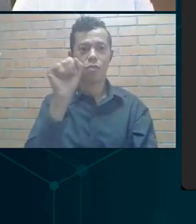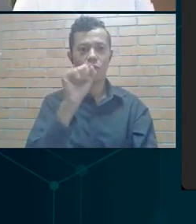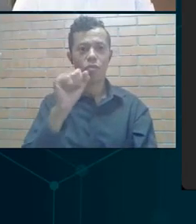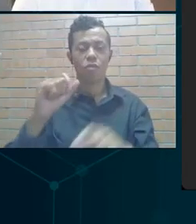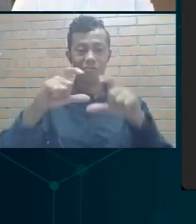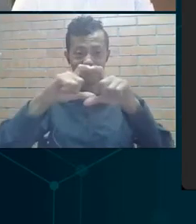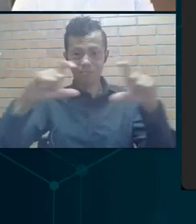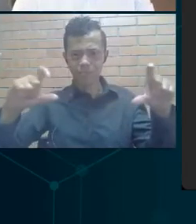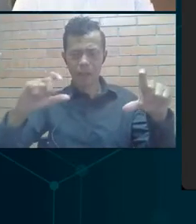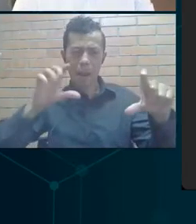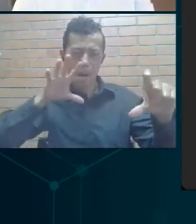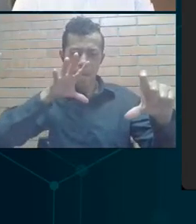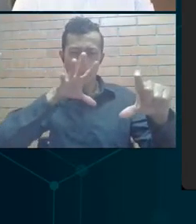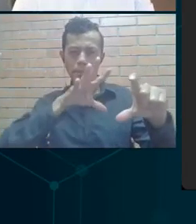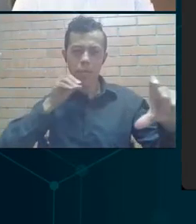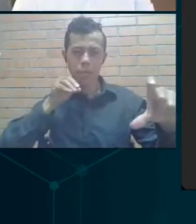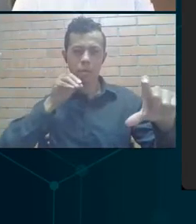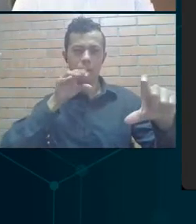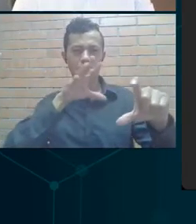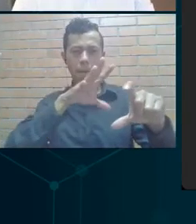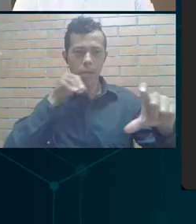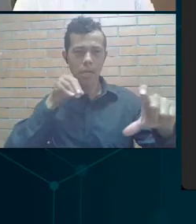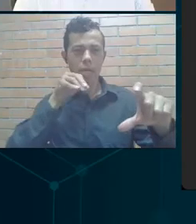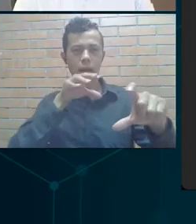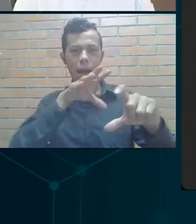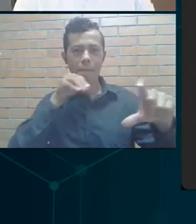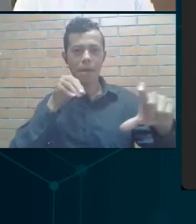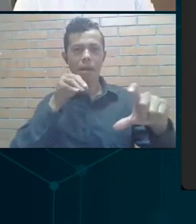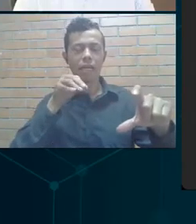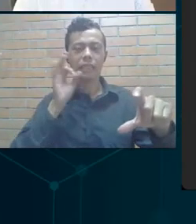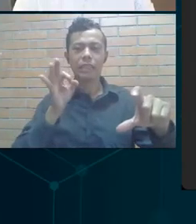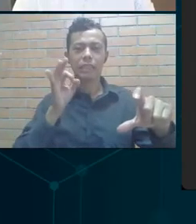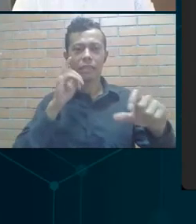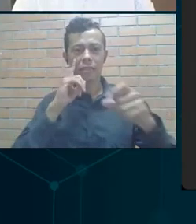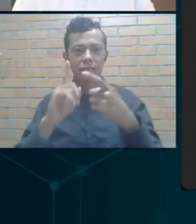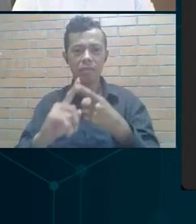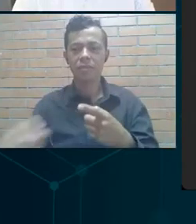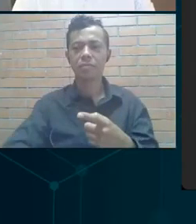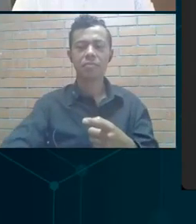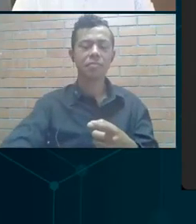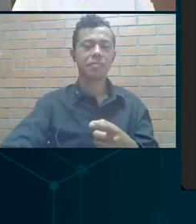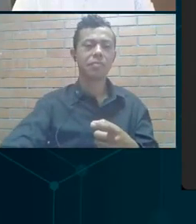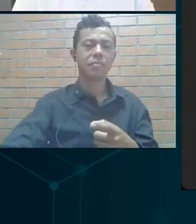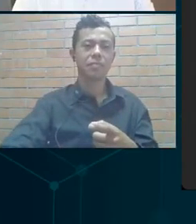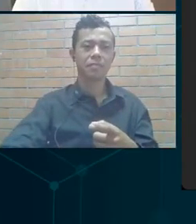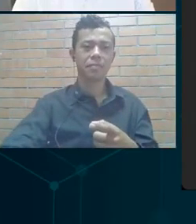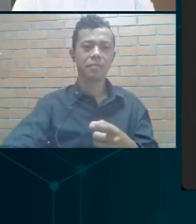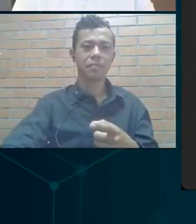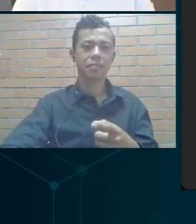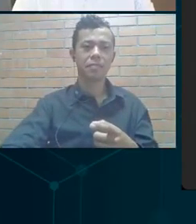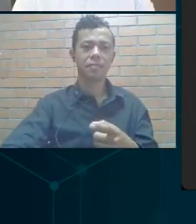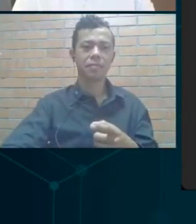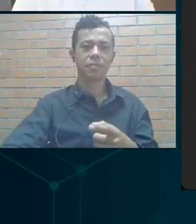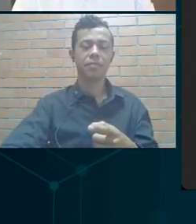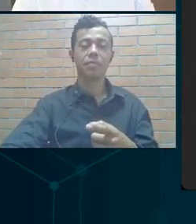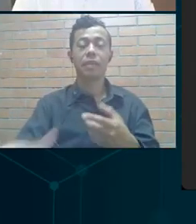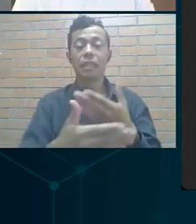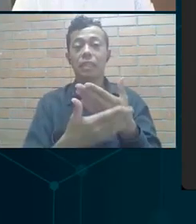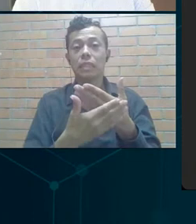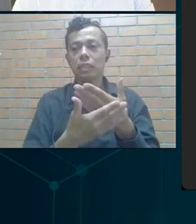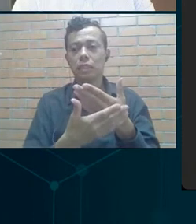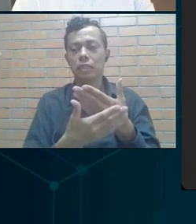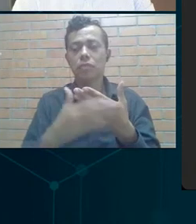million. And they gave that money to the company. Later, one person,